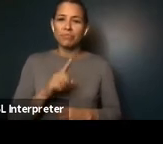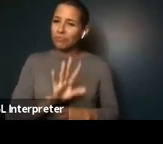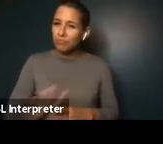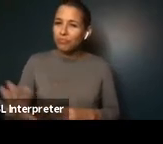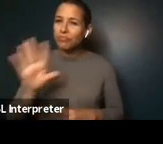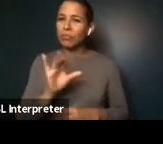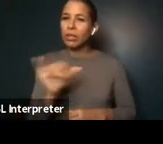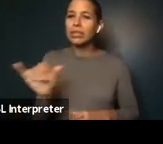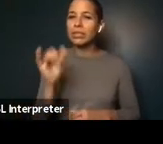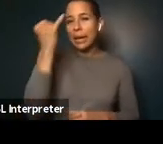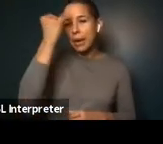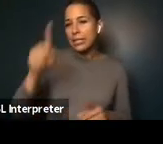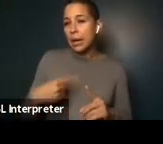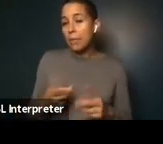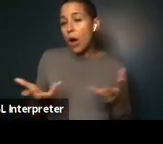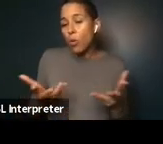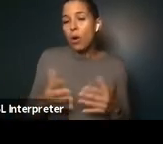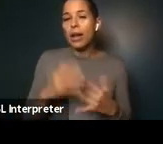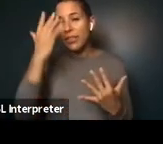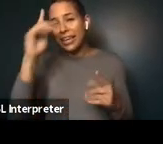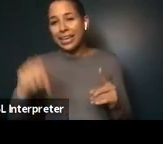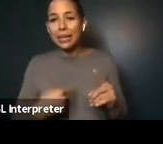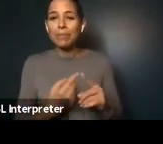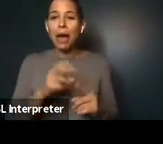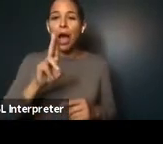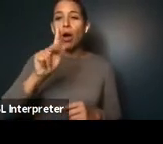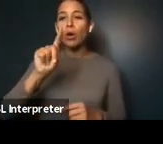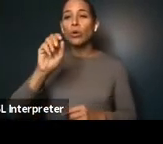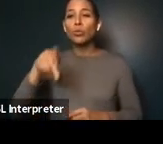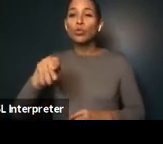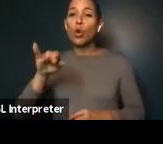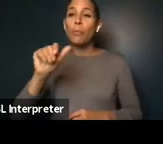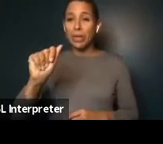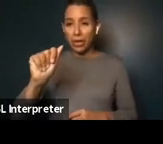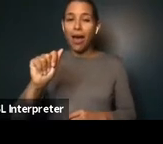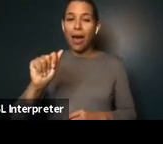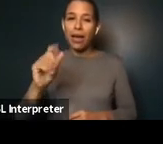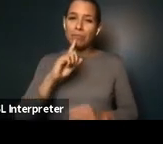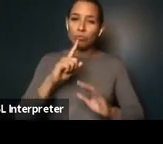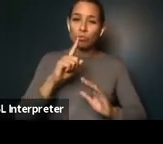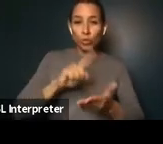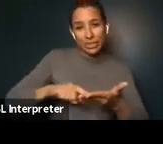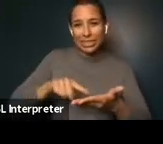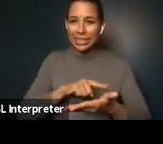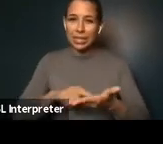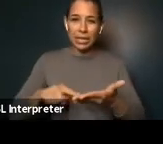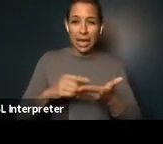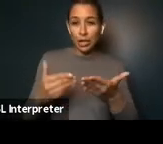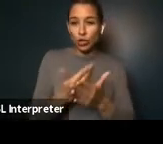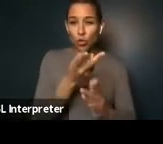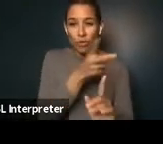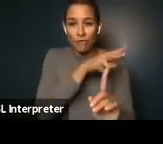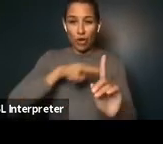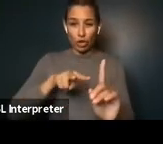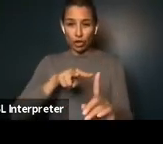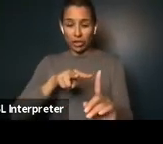idea, which is thinking about utopia and critique as a, as inversion. So this is a world. So this is the opening